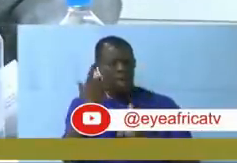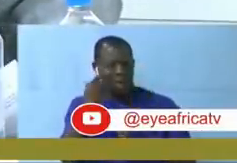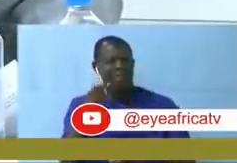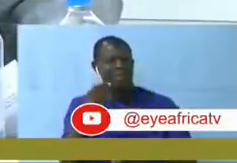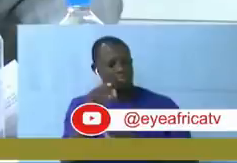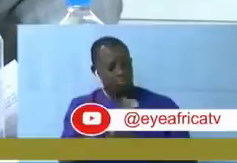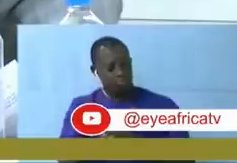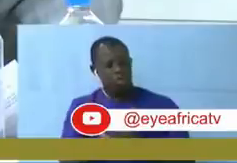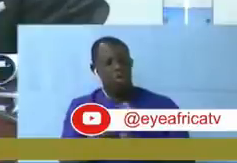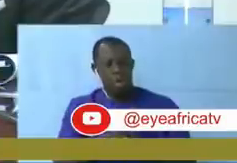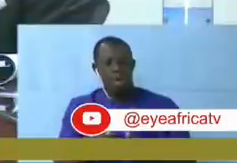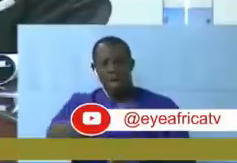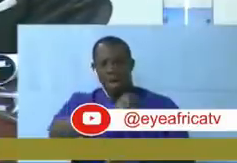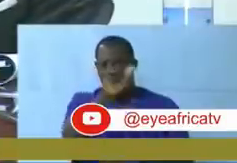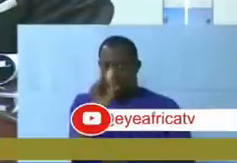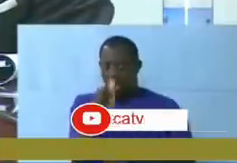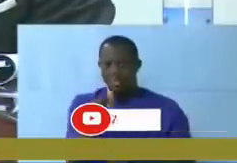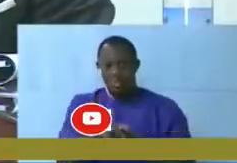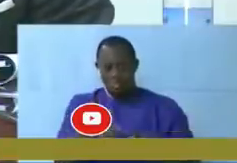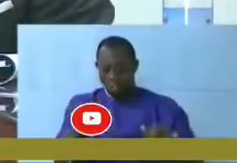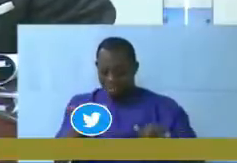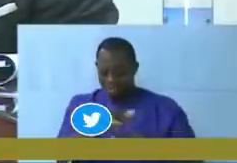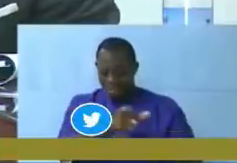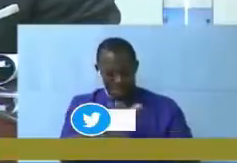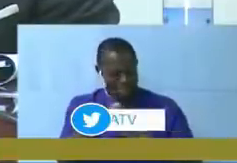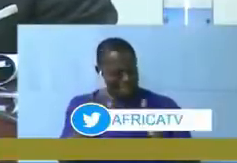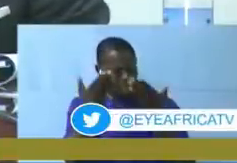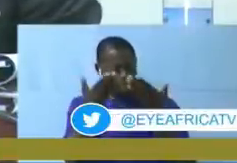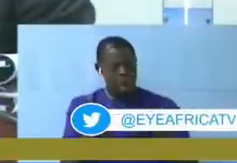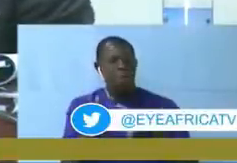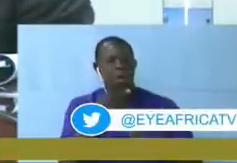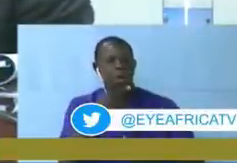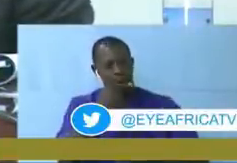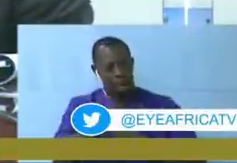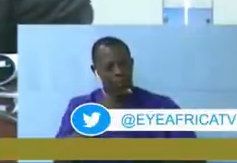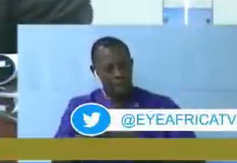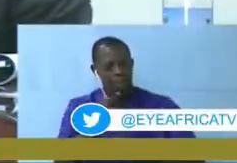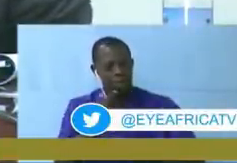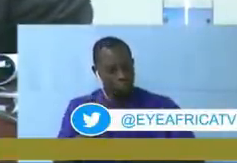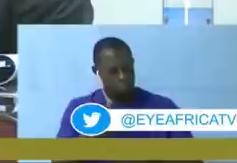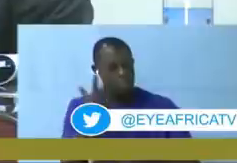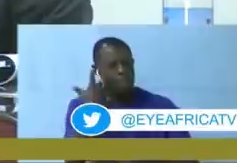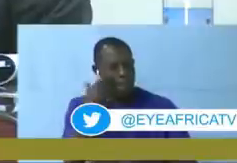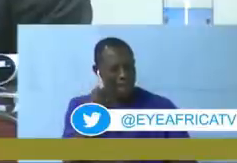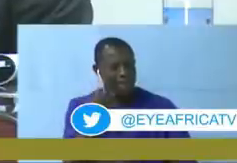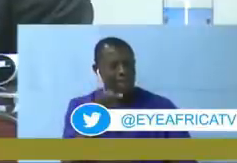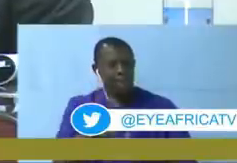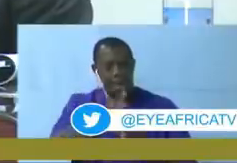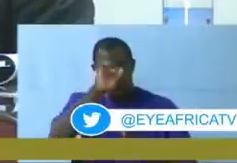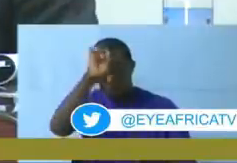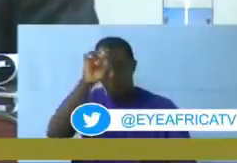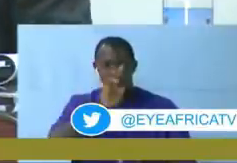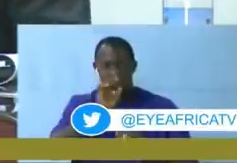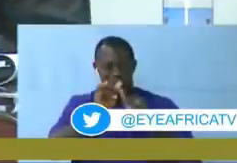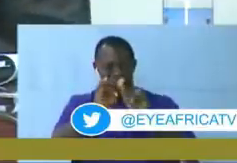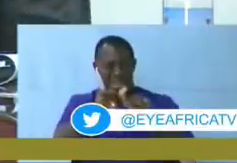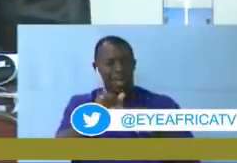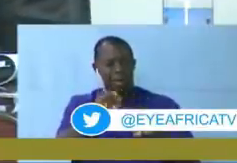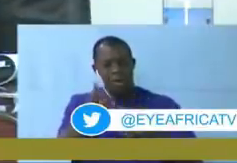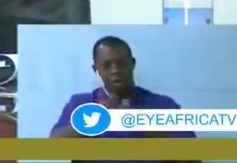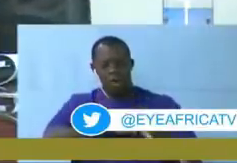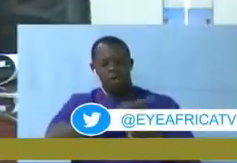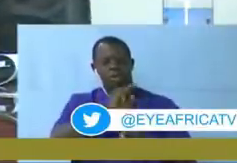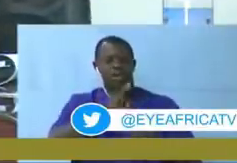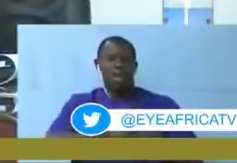Gambia bëggoon. And probably it's still the wish of the Gambian people. Def betay tamit nak moy li nga xamne mom la wa Gambia bëgga.